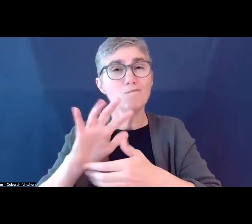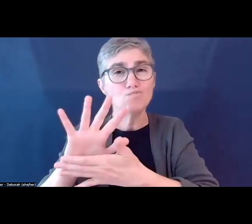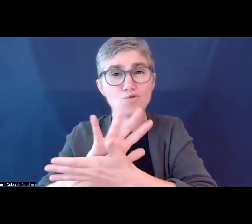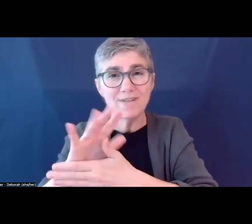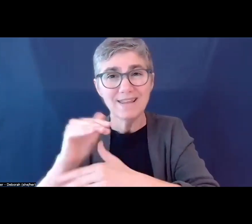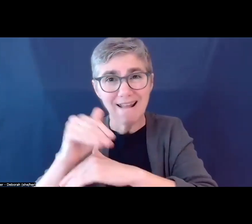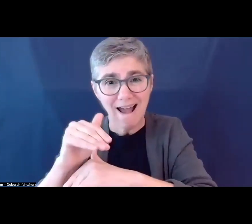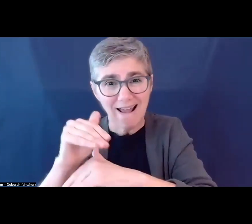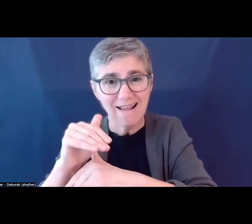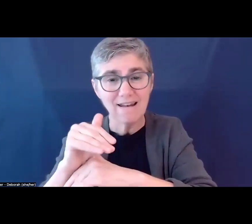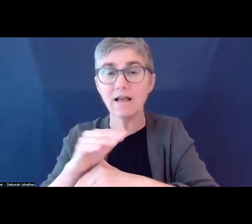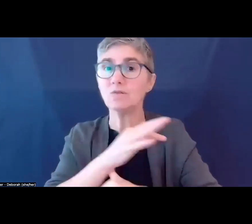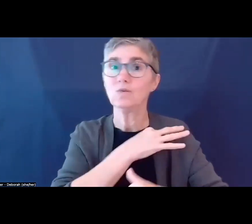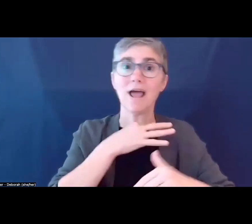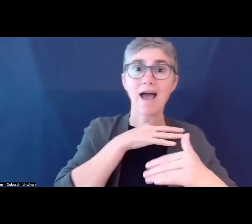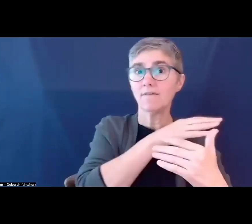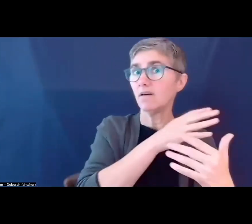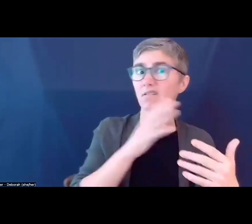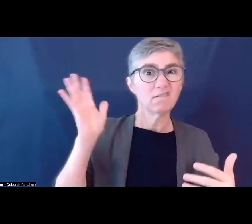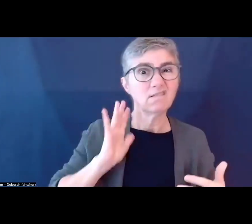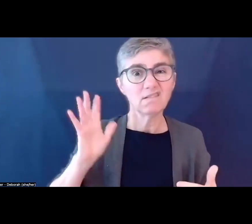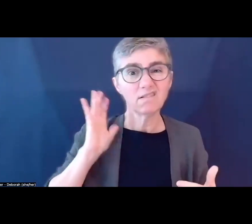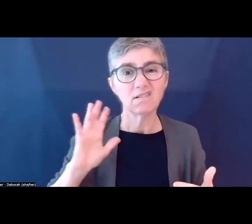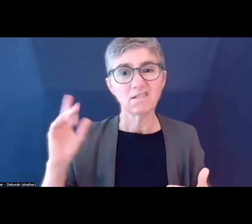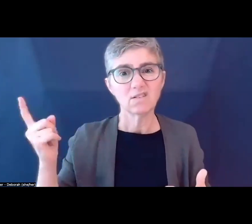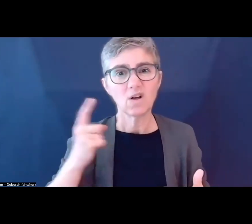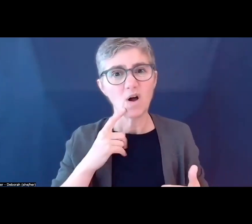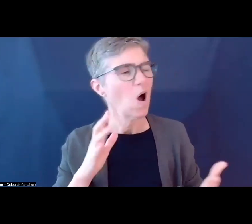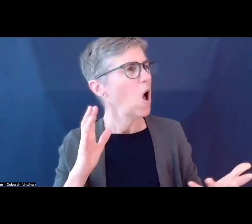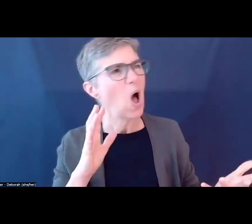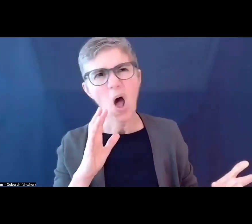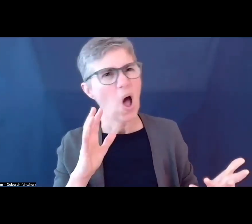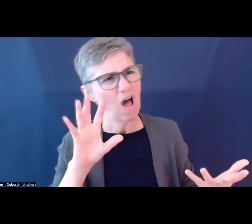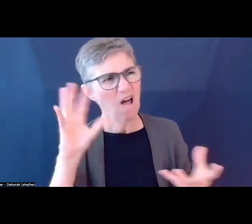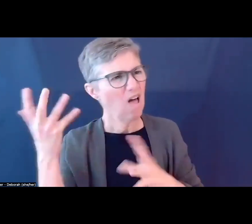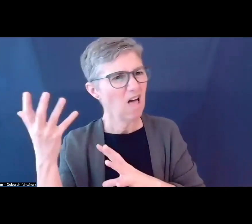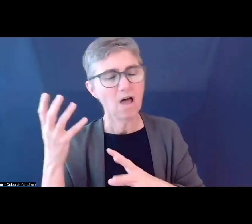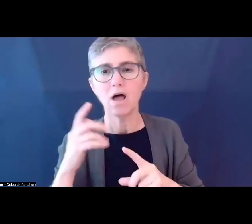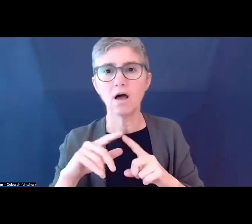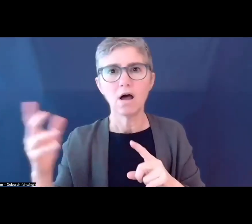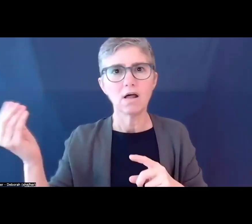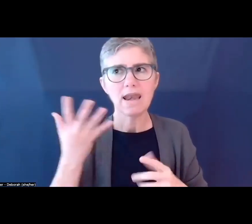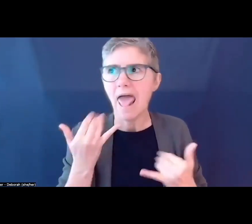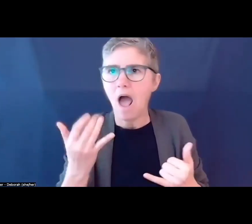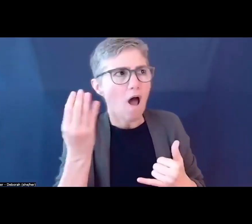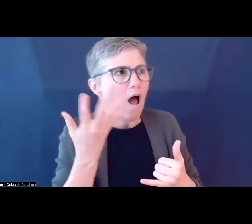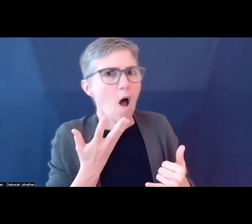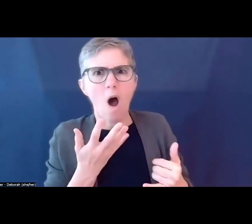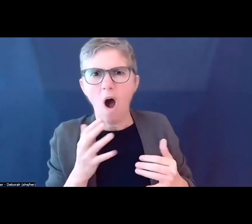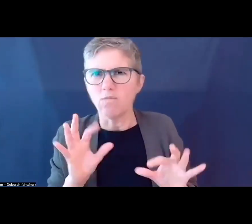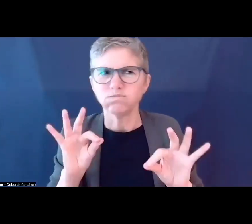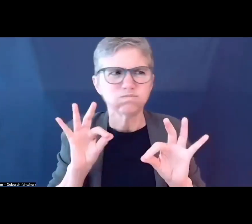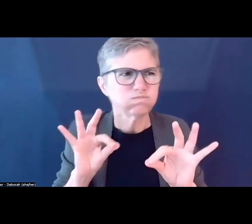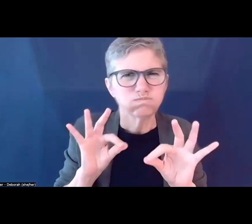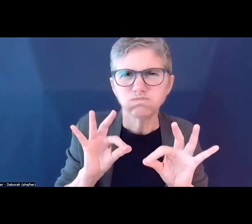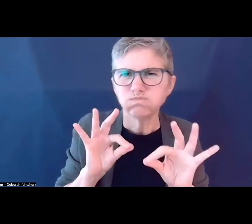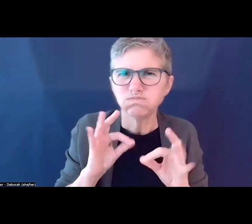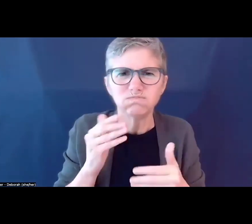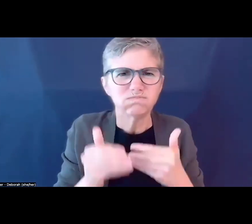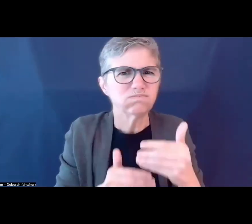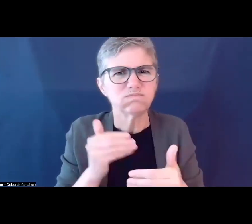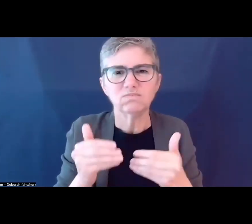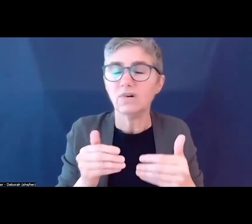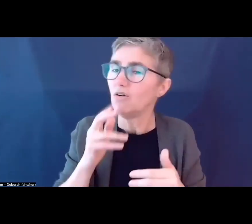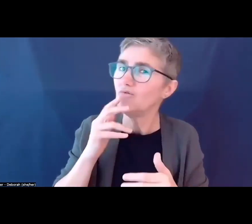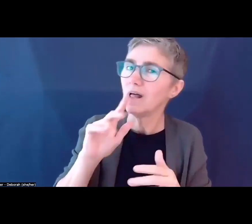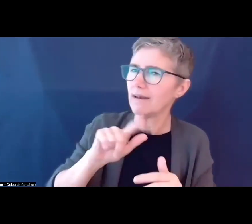from staff coming to me that things are not in order to telling me that these are the things that we do for patients. Before I'm going to hand it to Nelson,